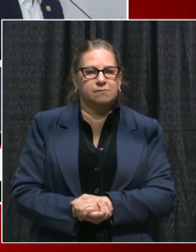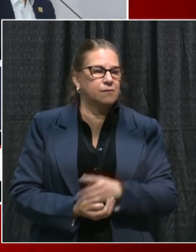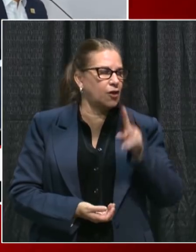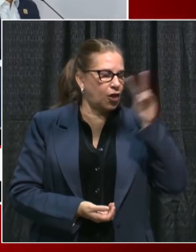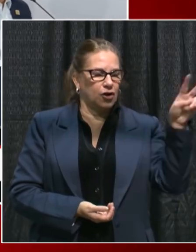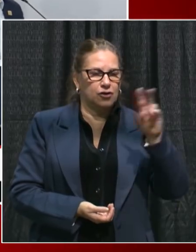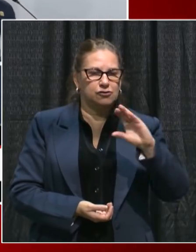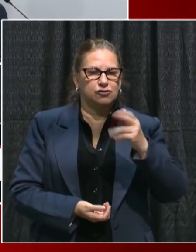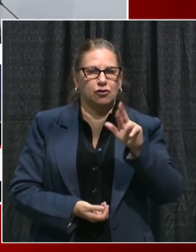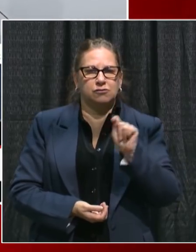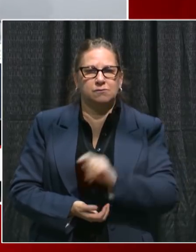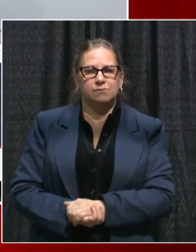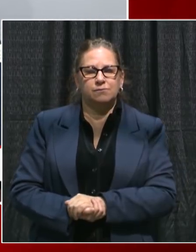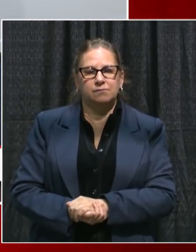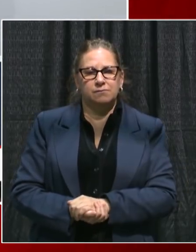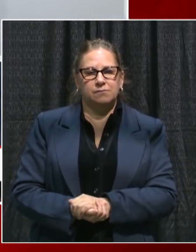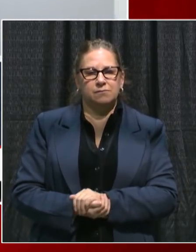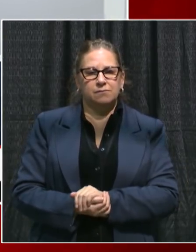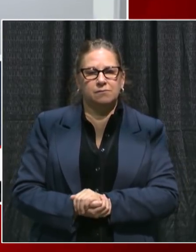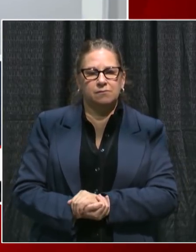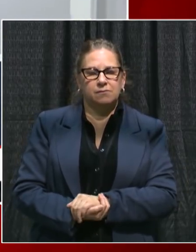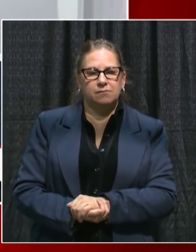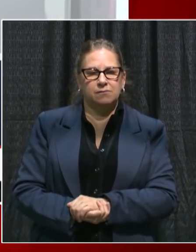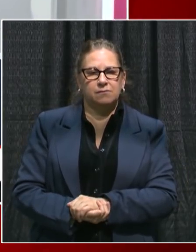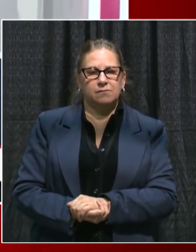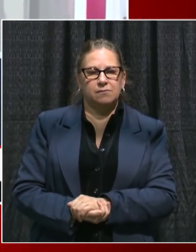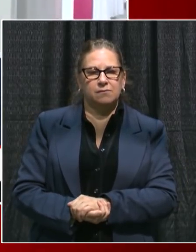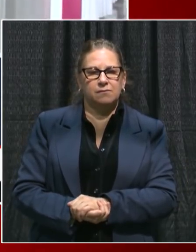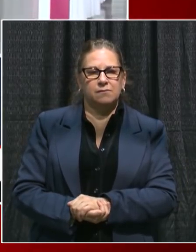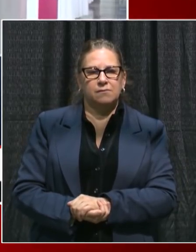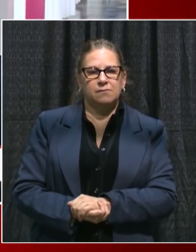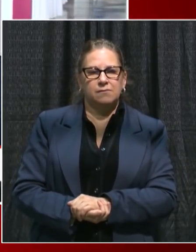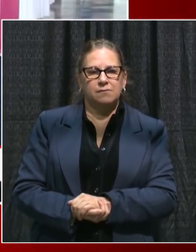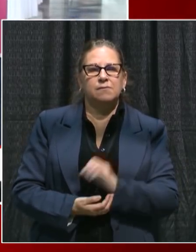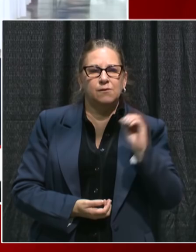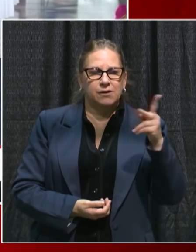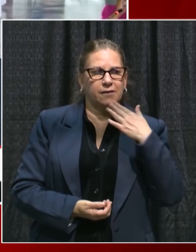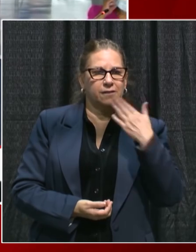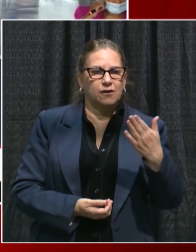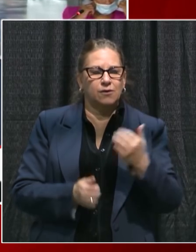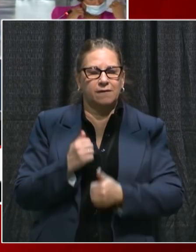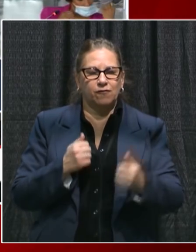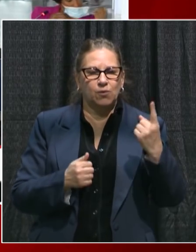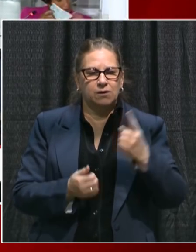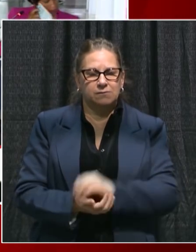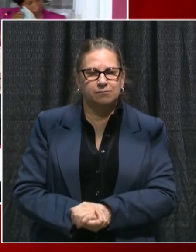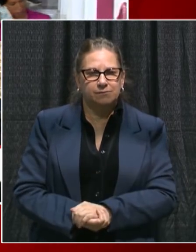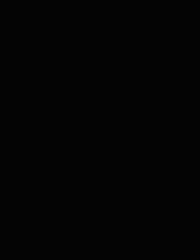Page 5. Okay. Thank you, everybody. Thank you.